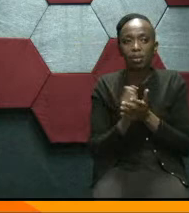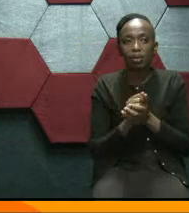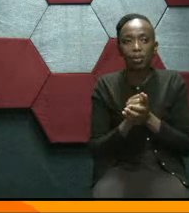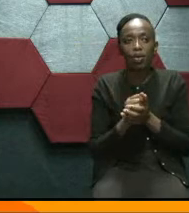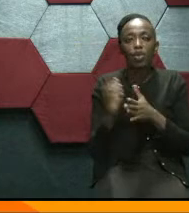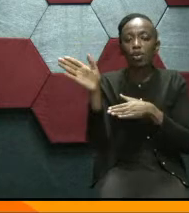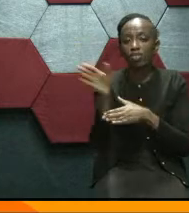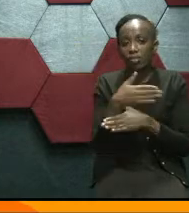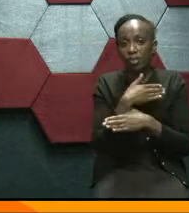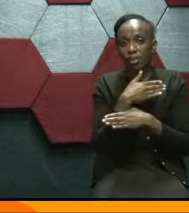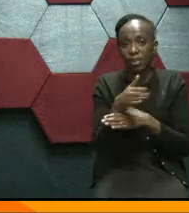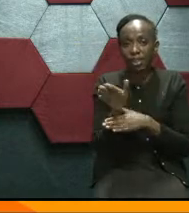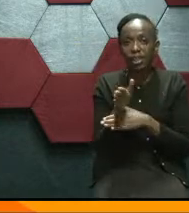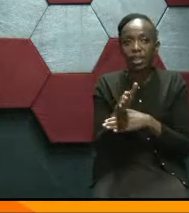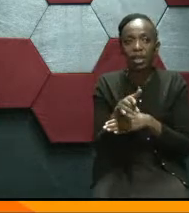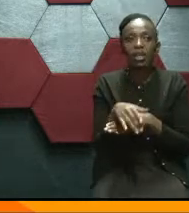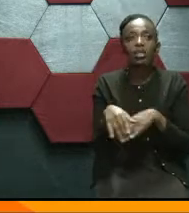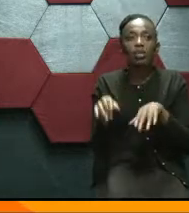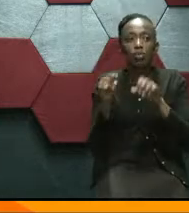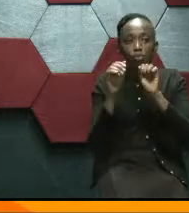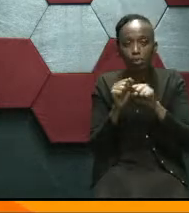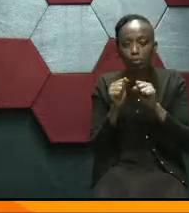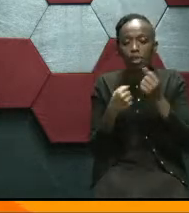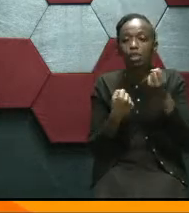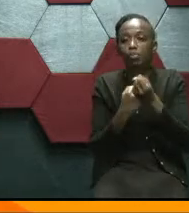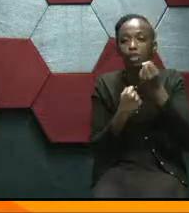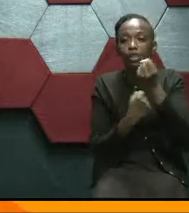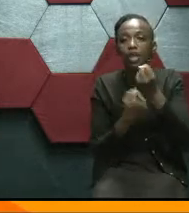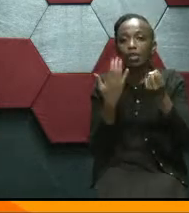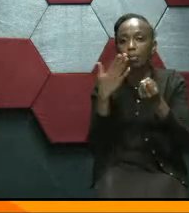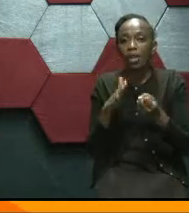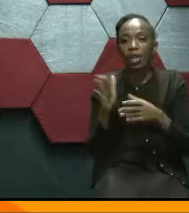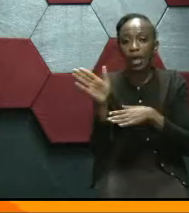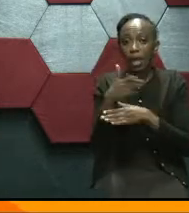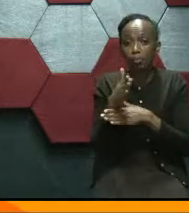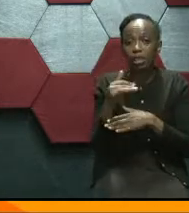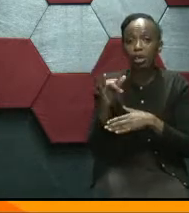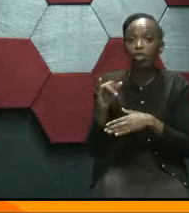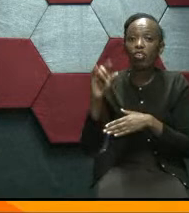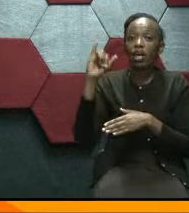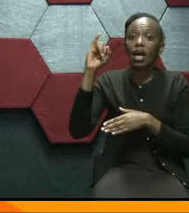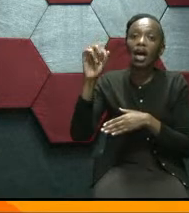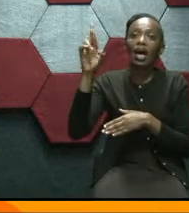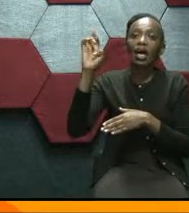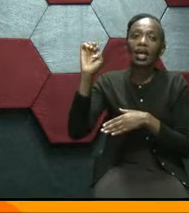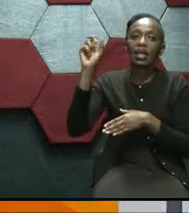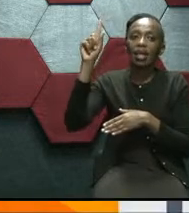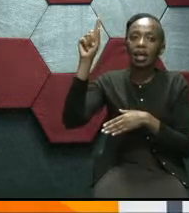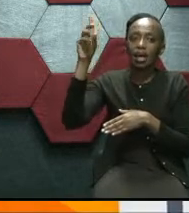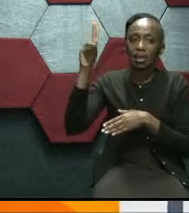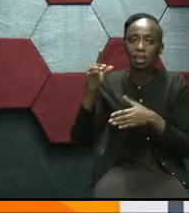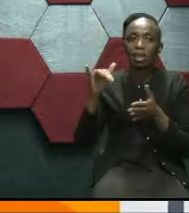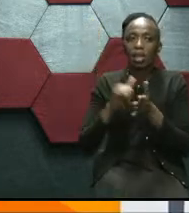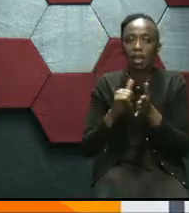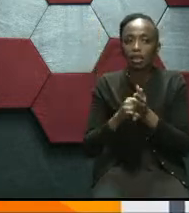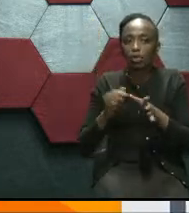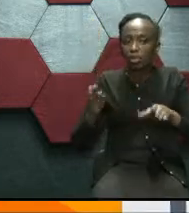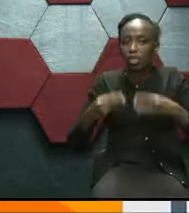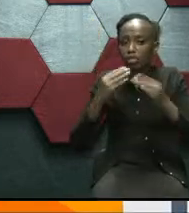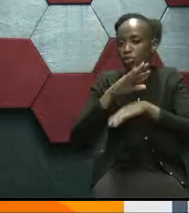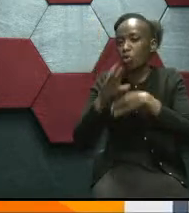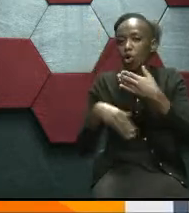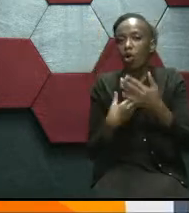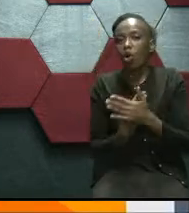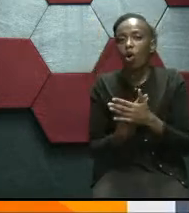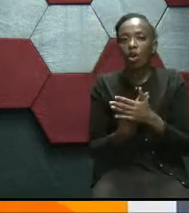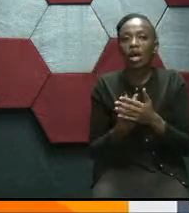flag, the Irish Embassy, and I don't know if that's visible, sponsored by the Embassy of Ireland. This is a floating trophy that will go around to everybody, and